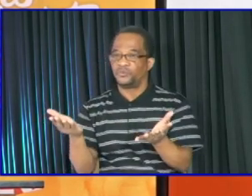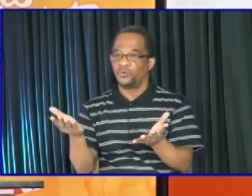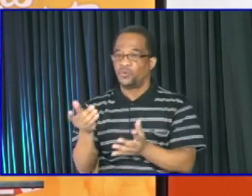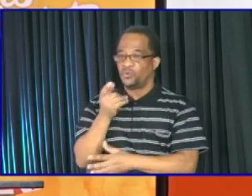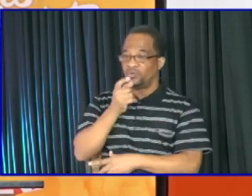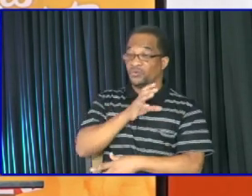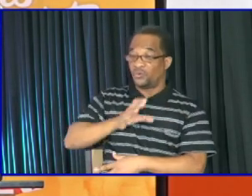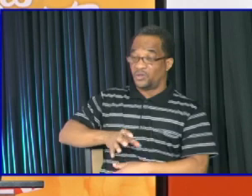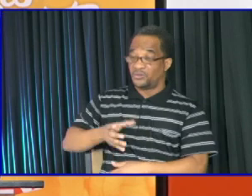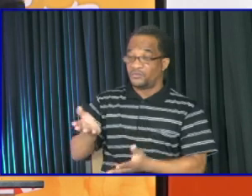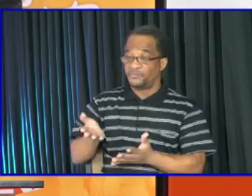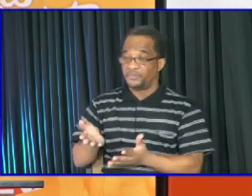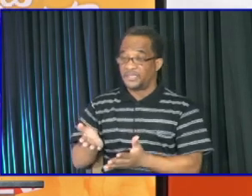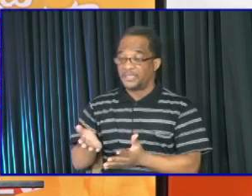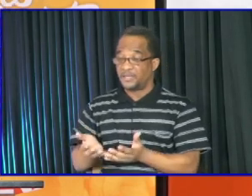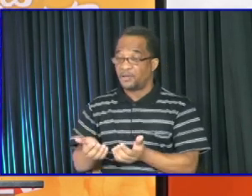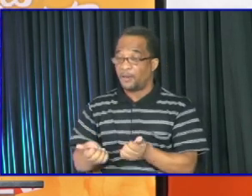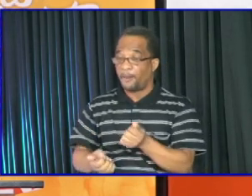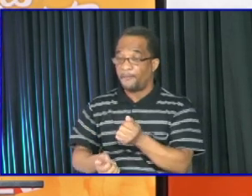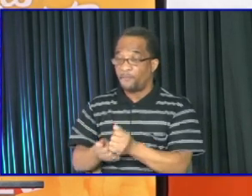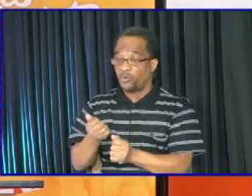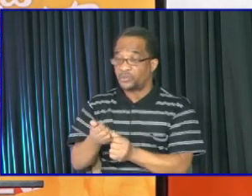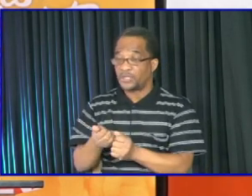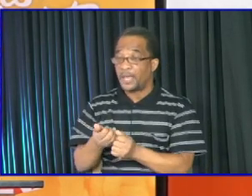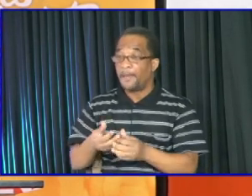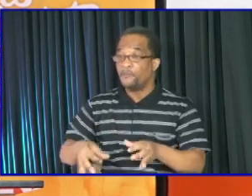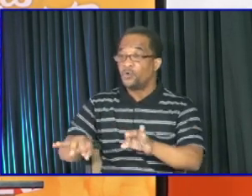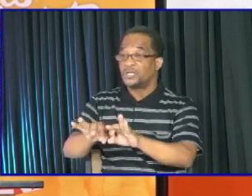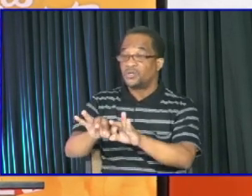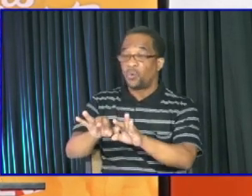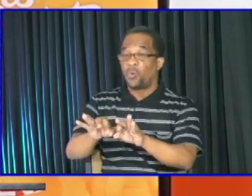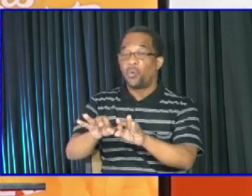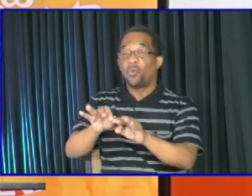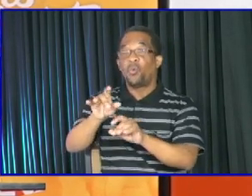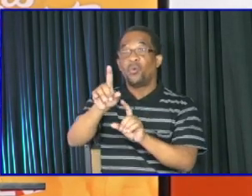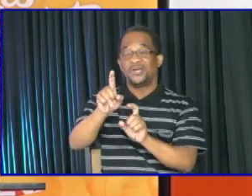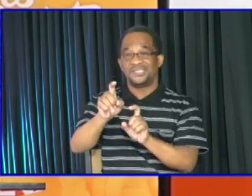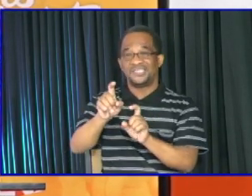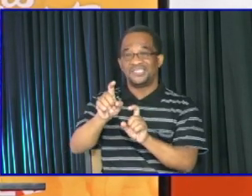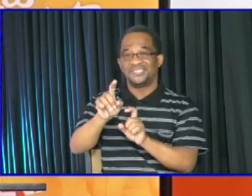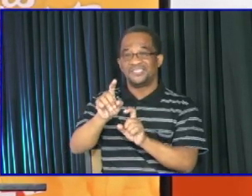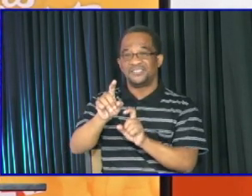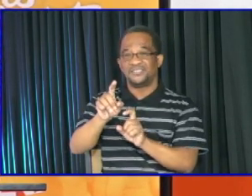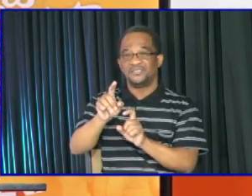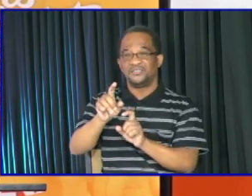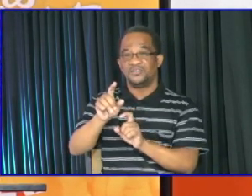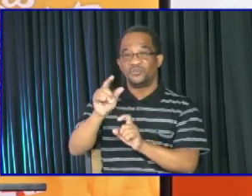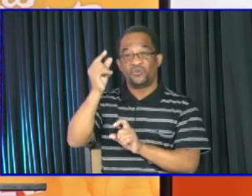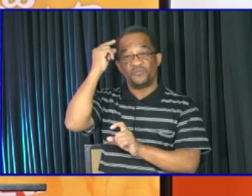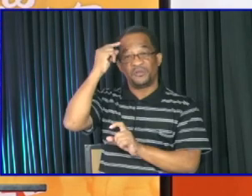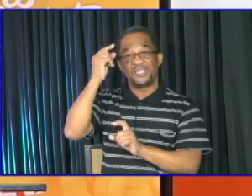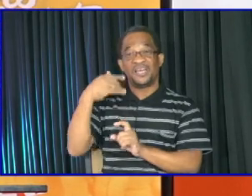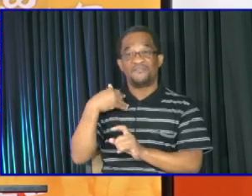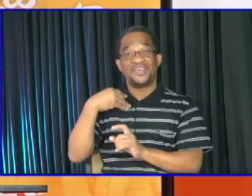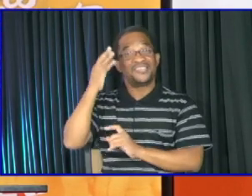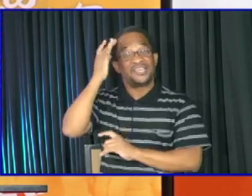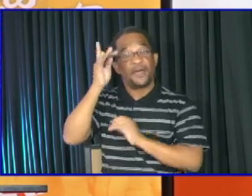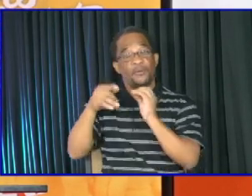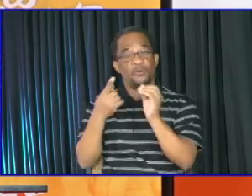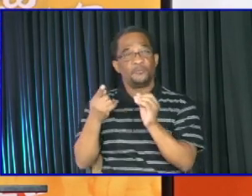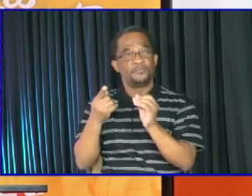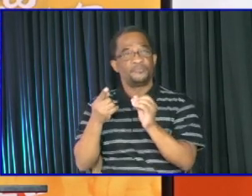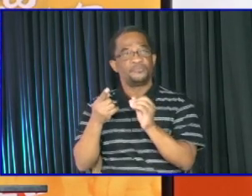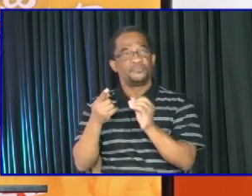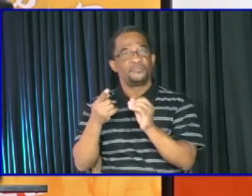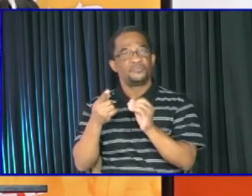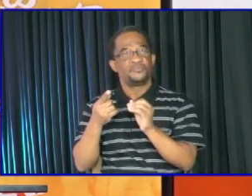Christ, was the most important question of his life. Not just as a man, not just as Roman governor, but as a